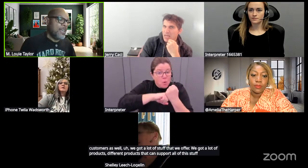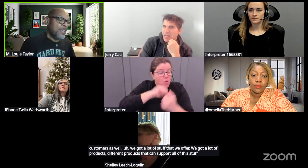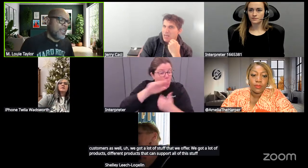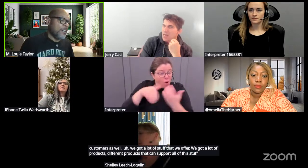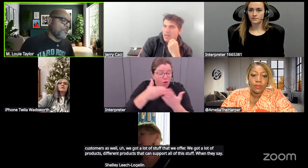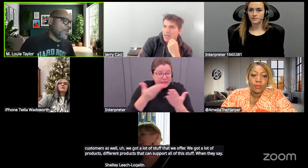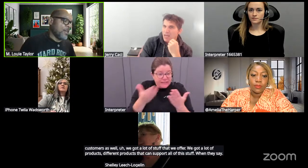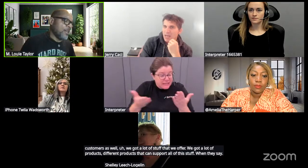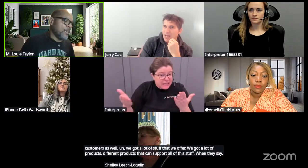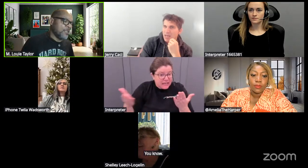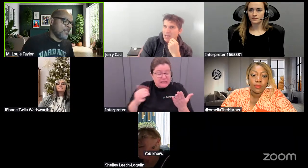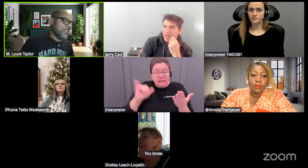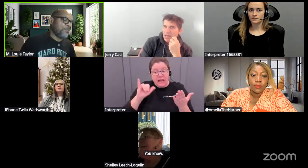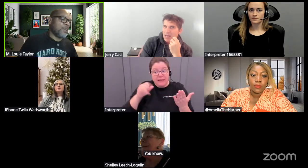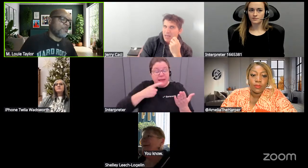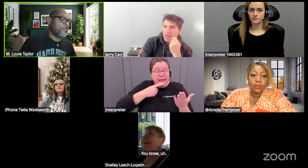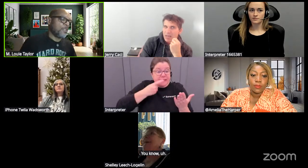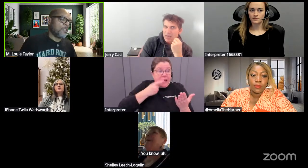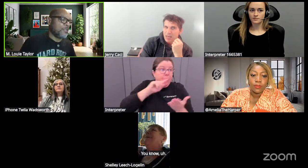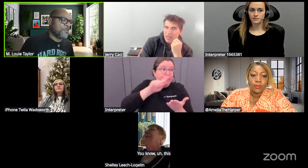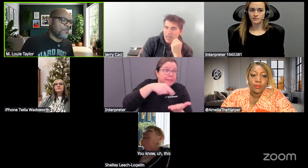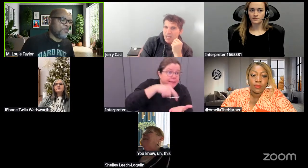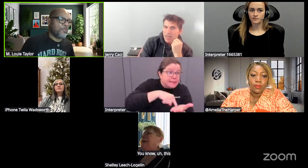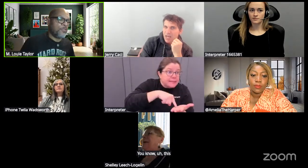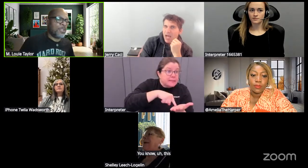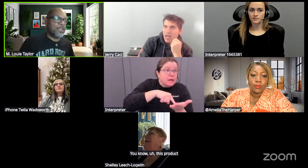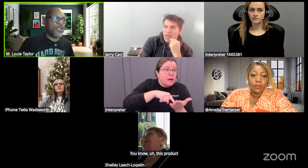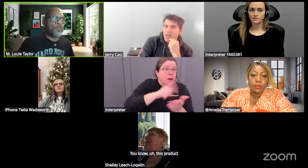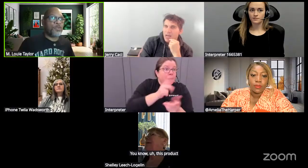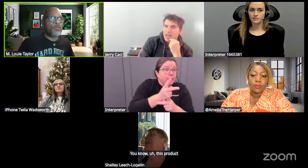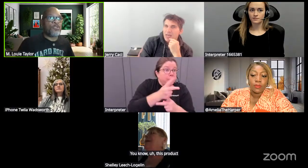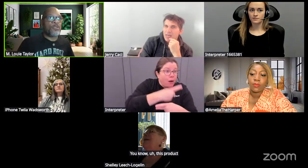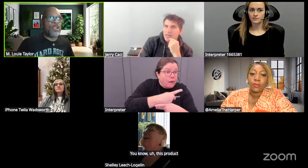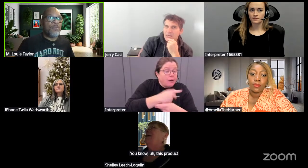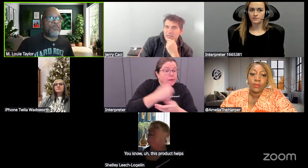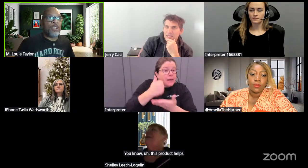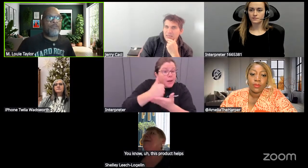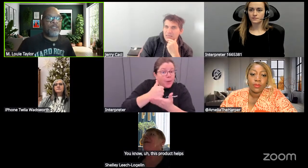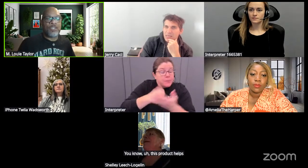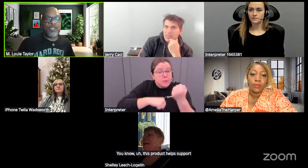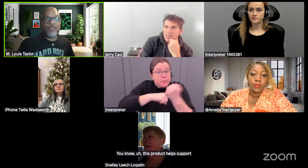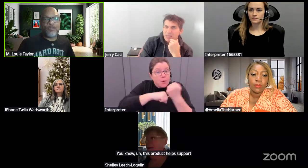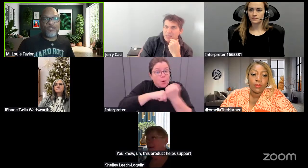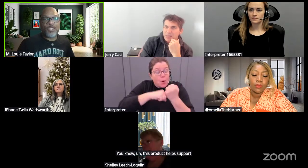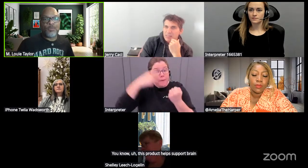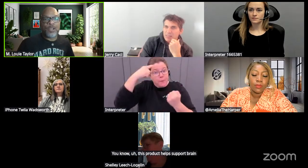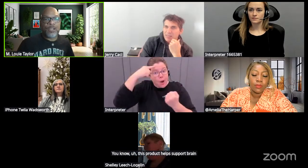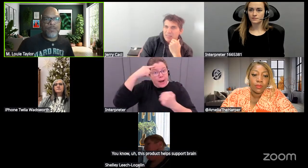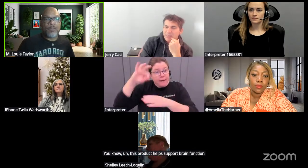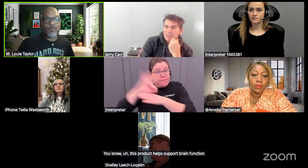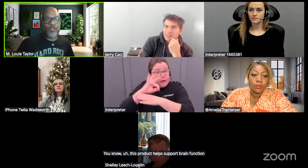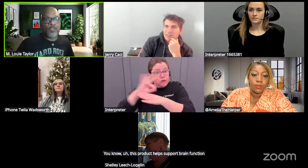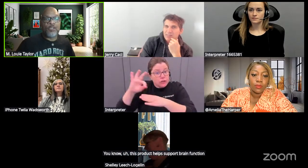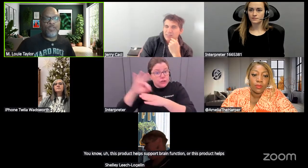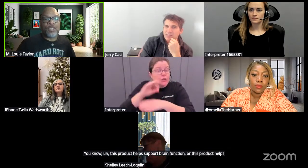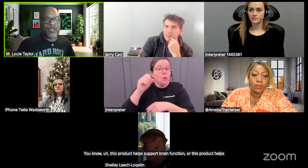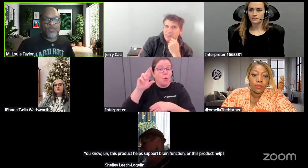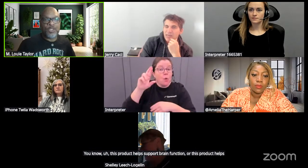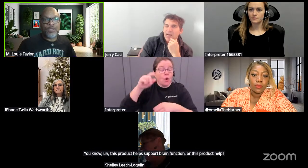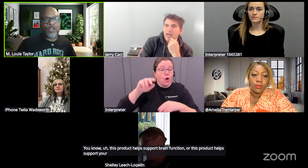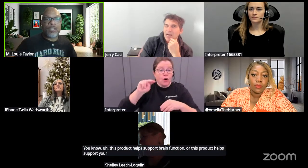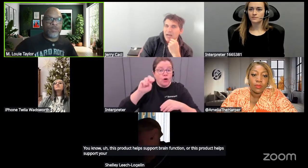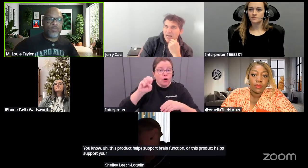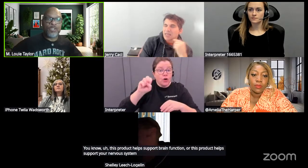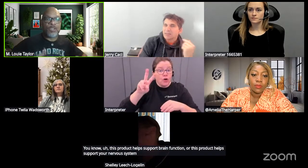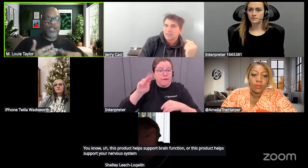say, this product helps support brain function, or this product helps support your nervous system, or